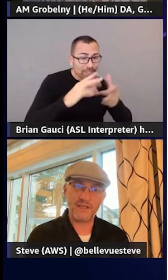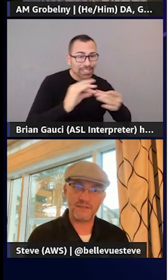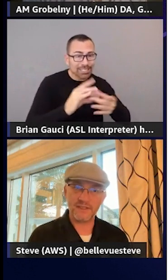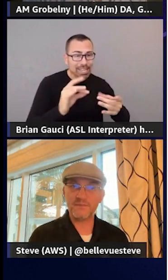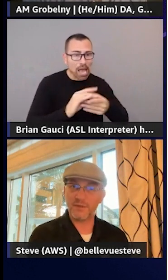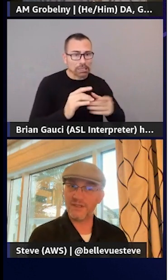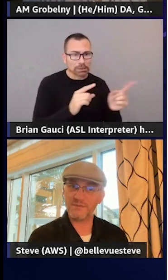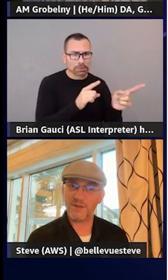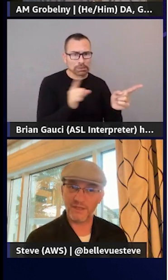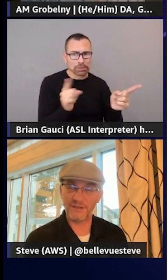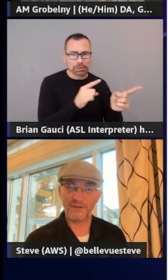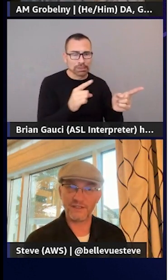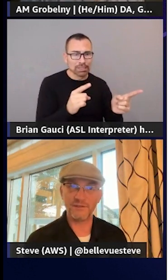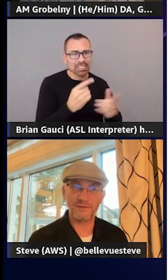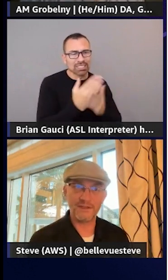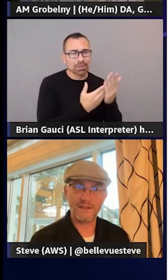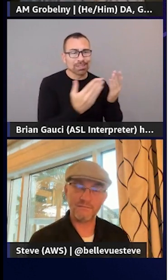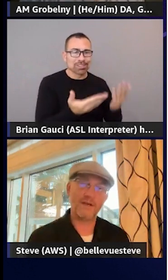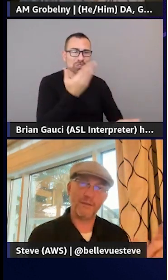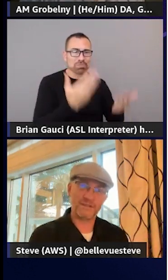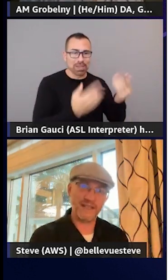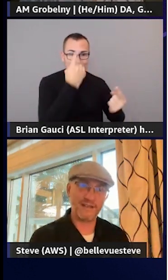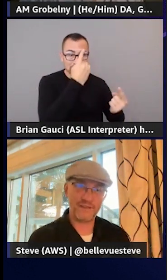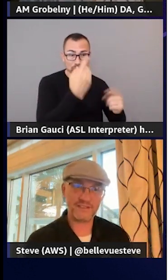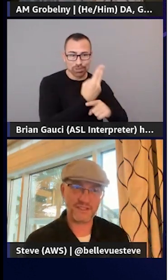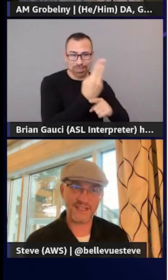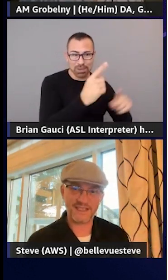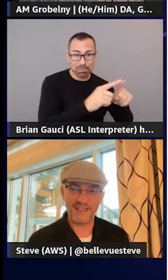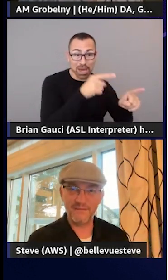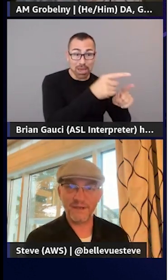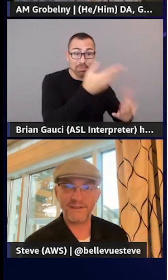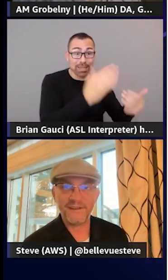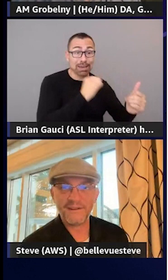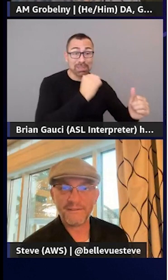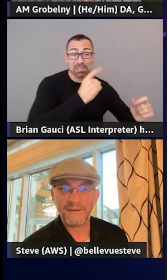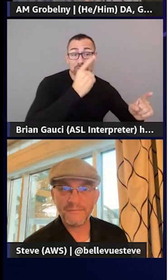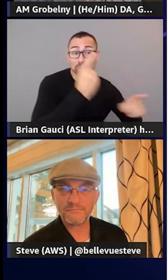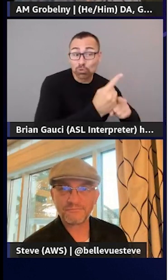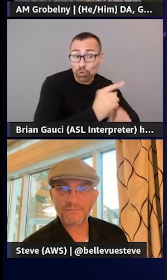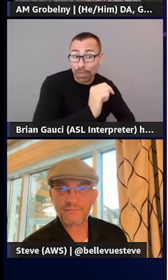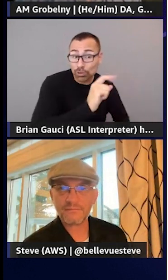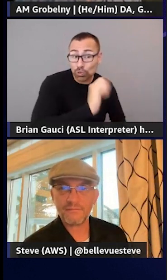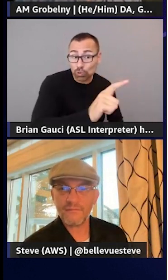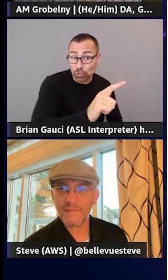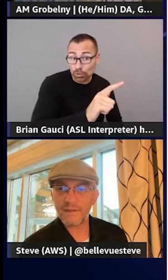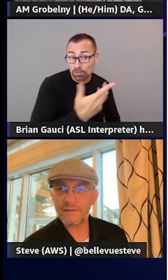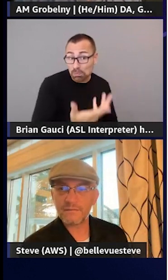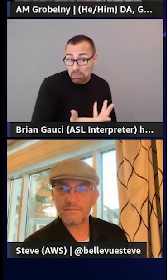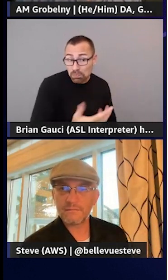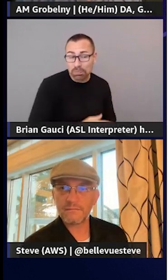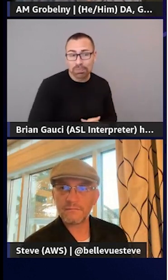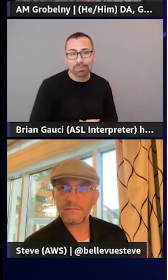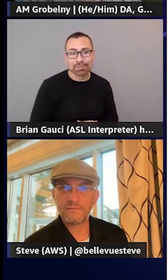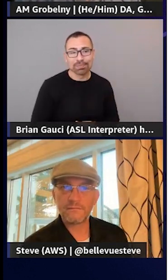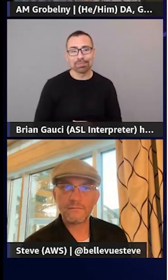consider using this, but it's probably not the right tool. I'm not saying that for S3 select here, but Steve, we've